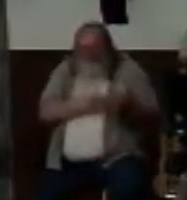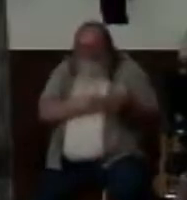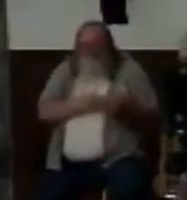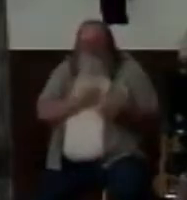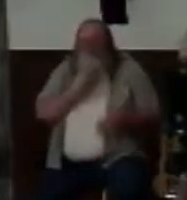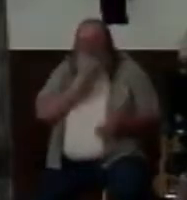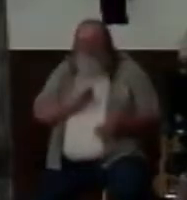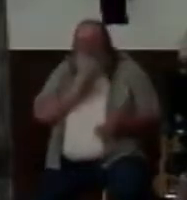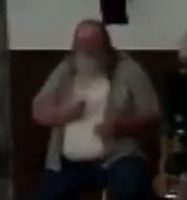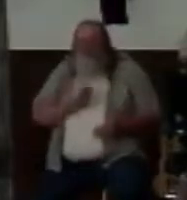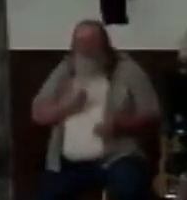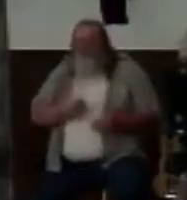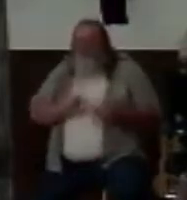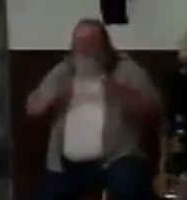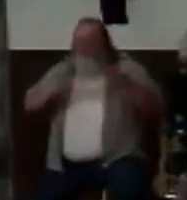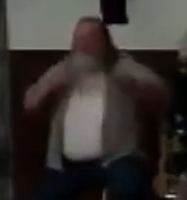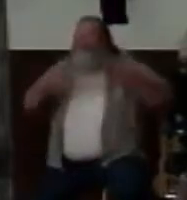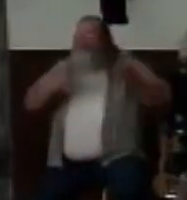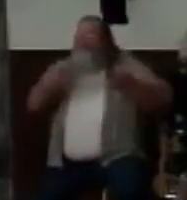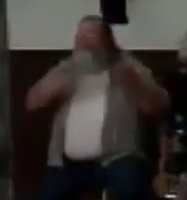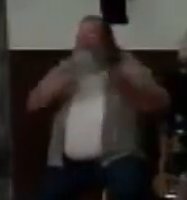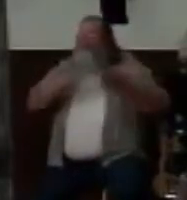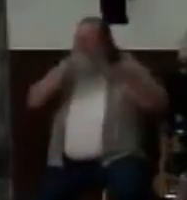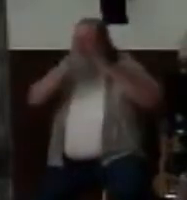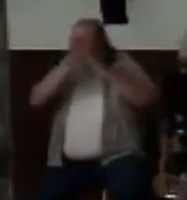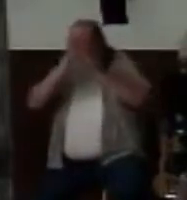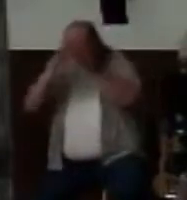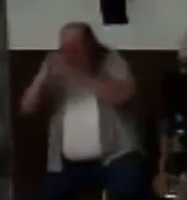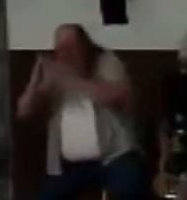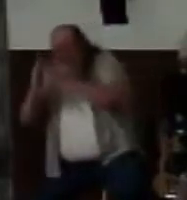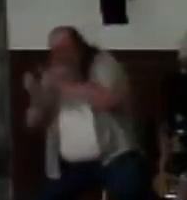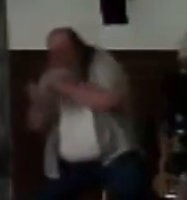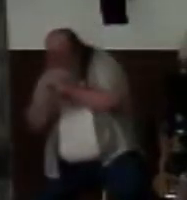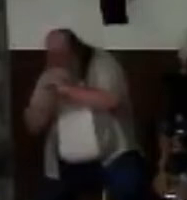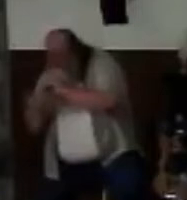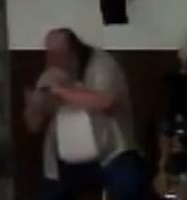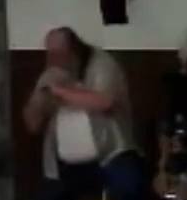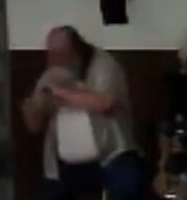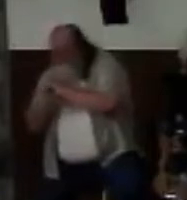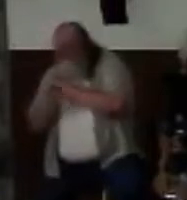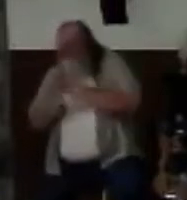of shelters. And Jesus' brothers said to him, leave here and go to Judea,